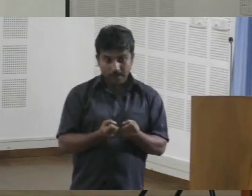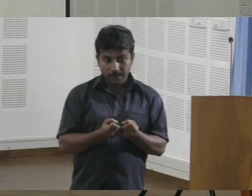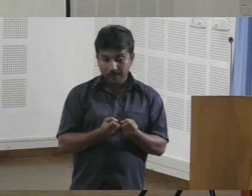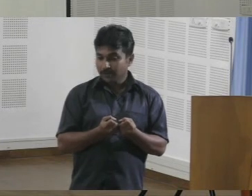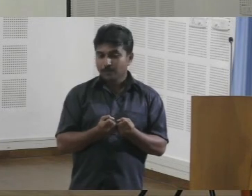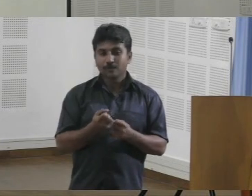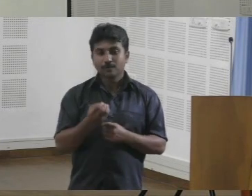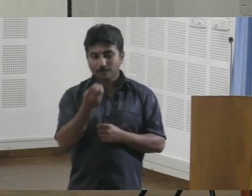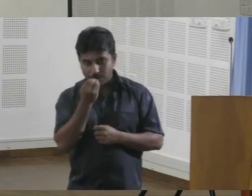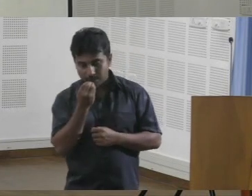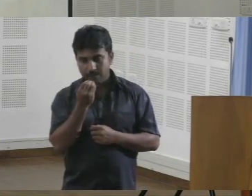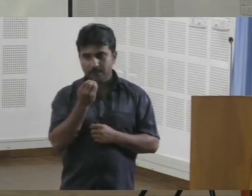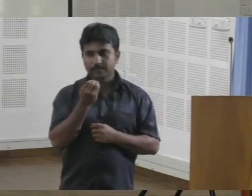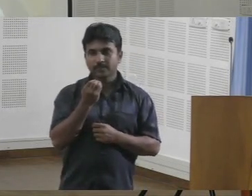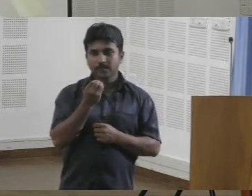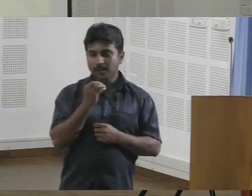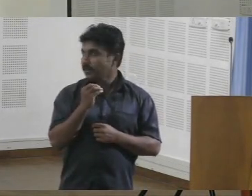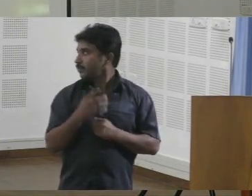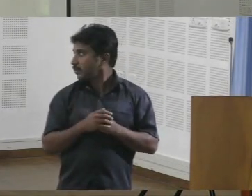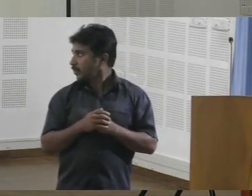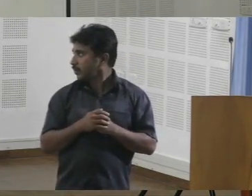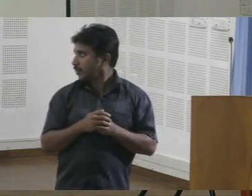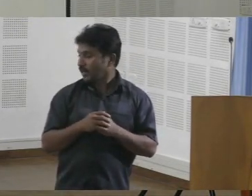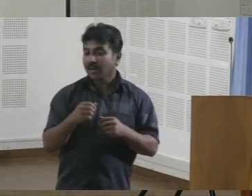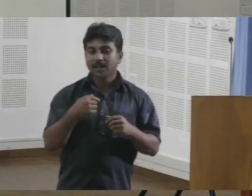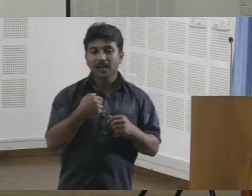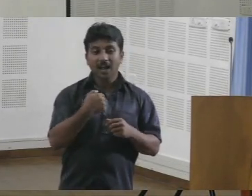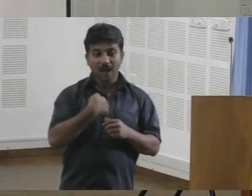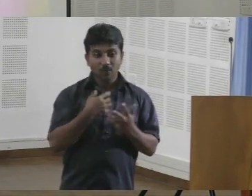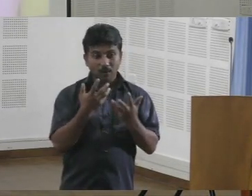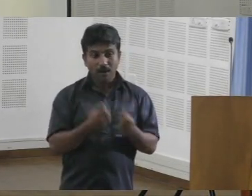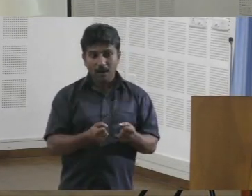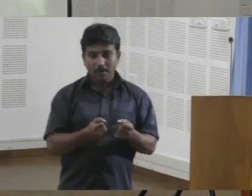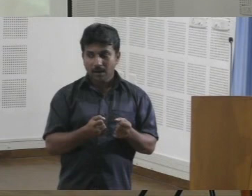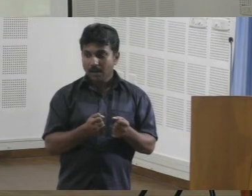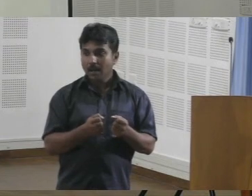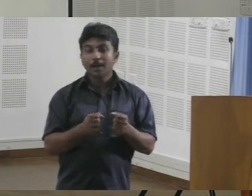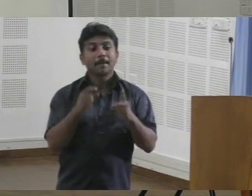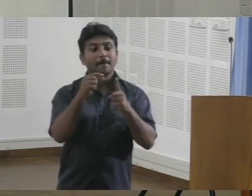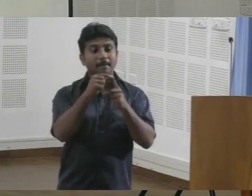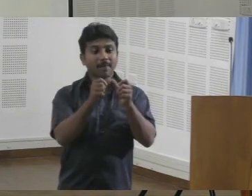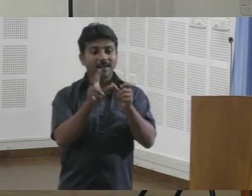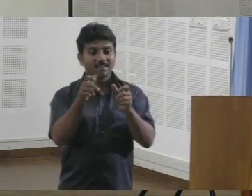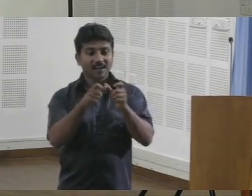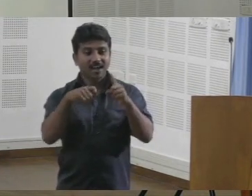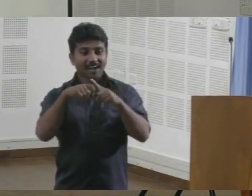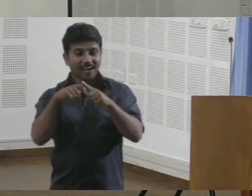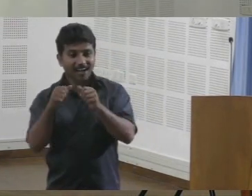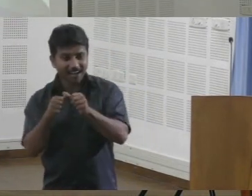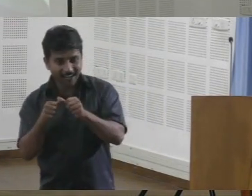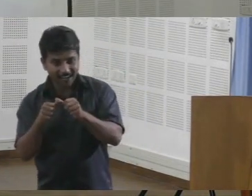food. Pavaka. I want pavaka. Do you want pavaka? You'll make pavaka.